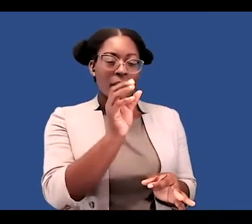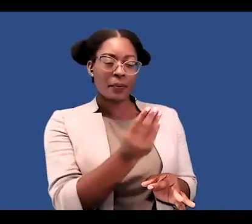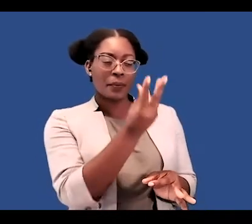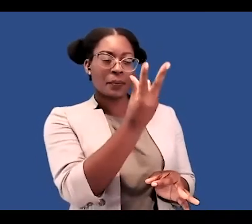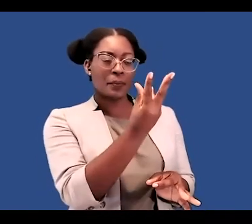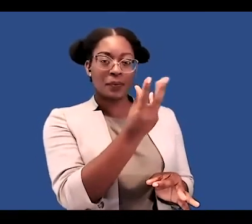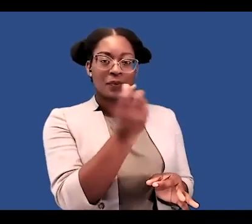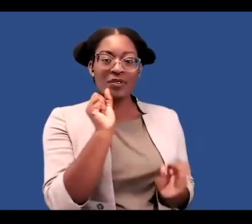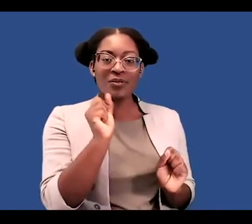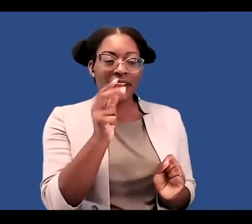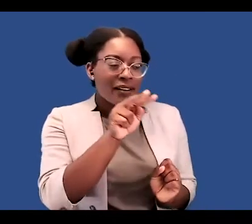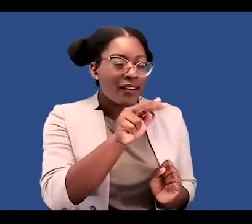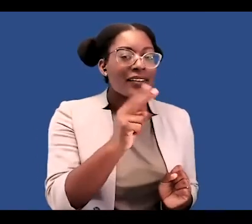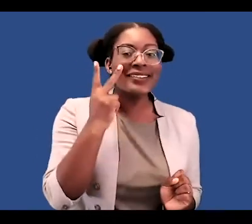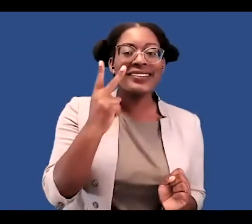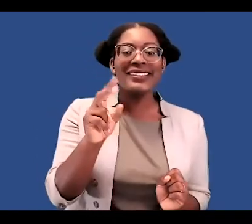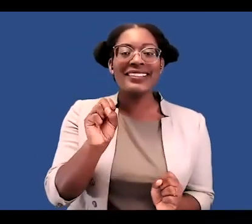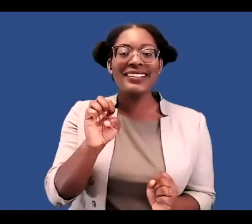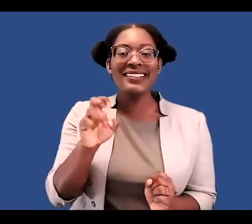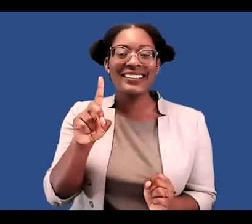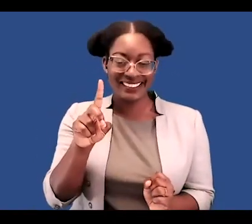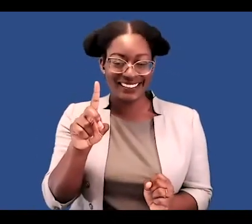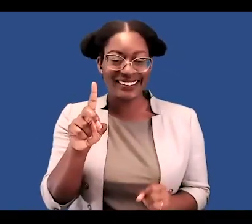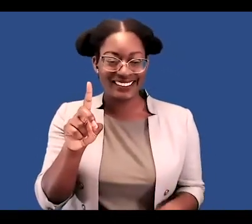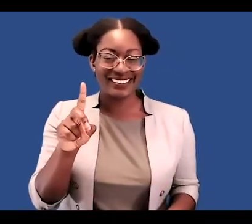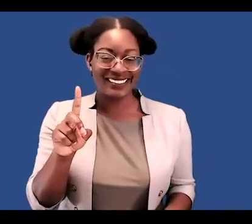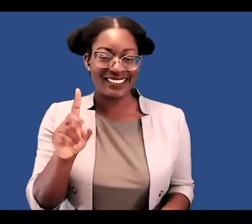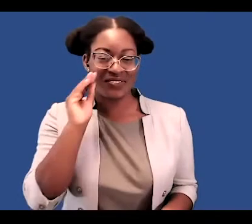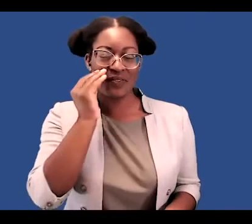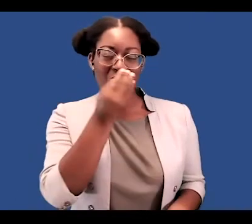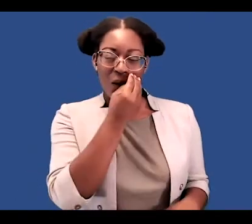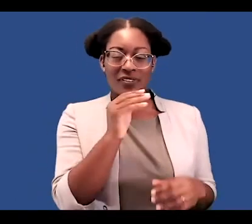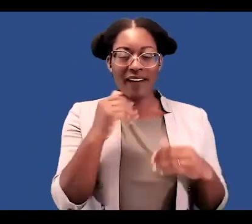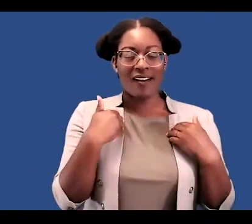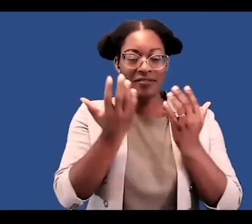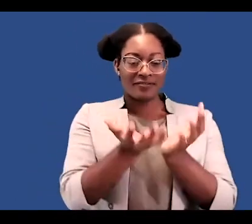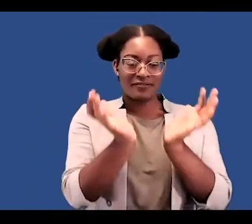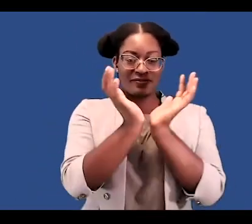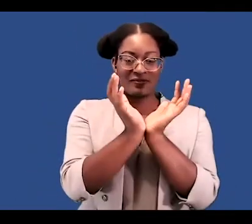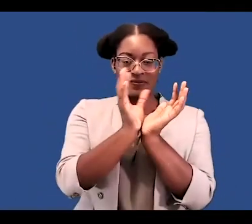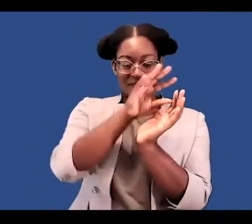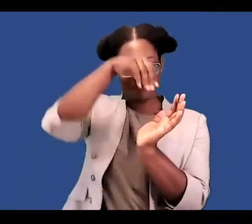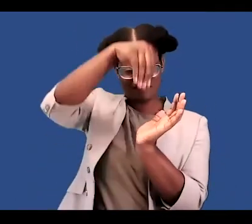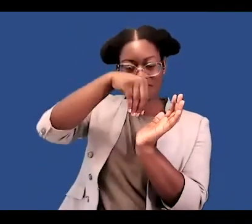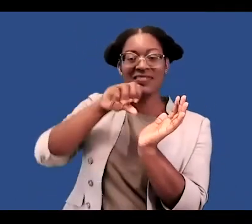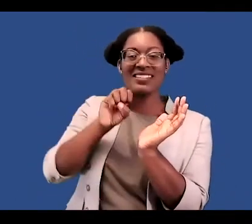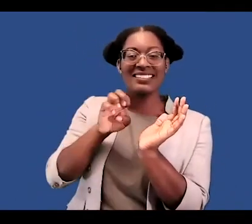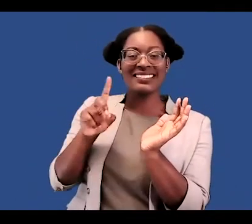the next year. So that's what these floral tops are. The flowers held the